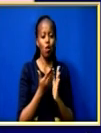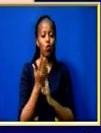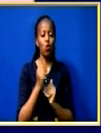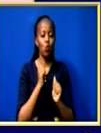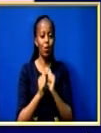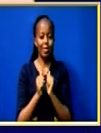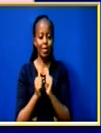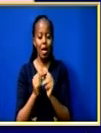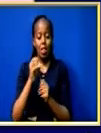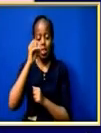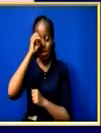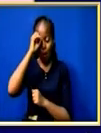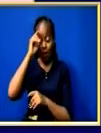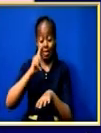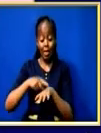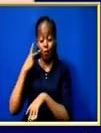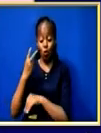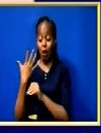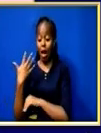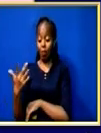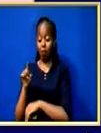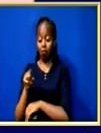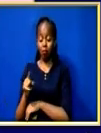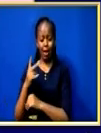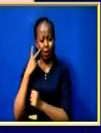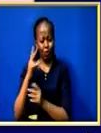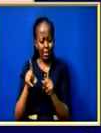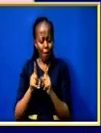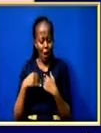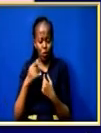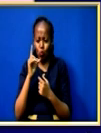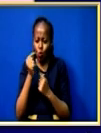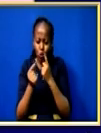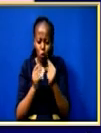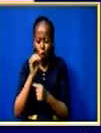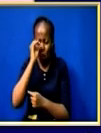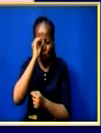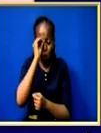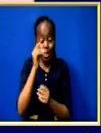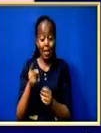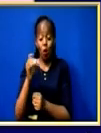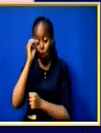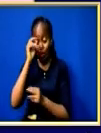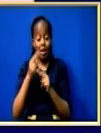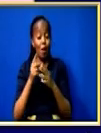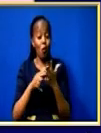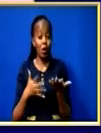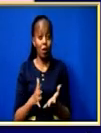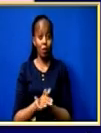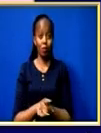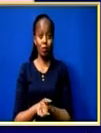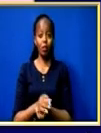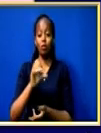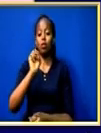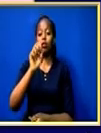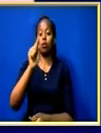the pores. Always when you look at the leaf, It looks like it has two small holes. to small holes. Those holes are called Holes.